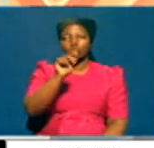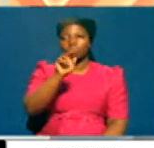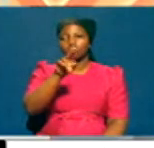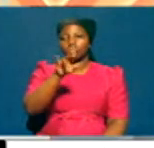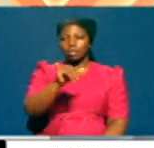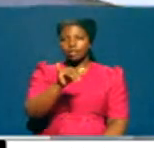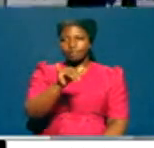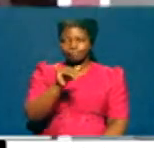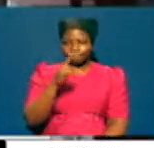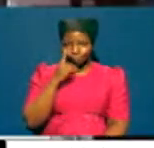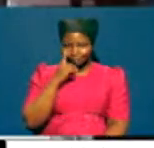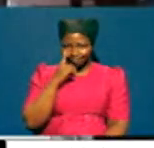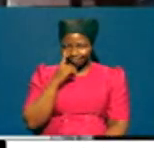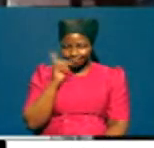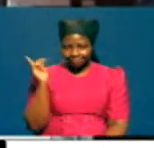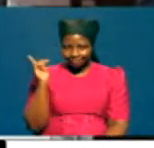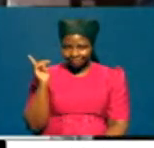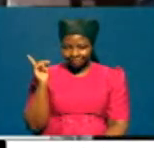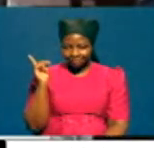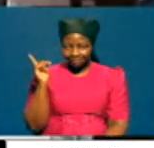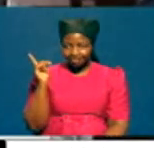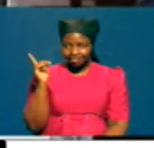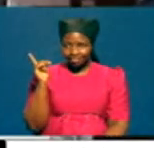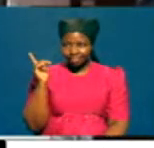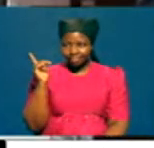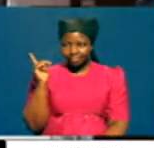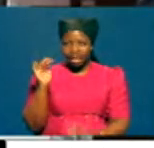Democracia era together at the Rikari